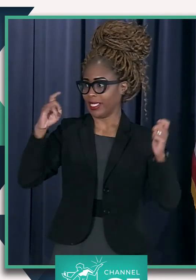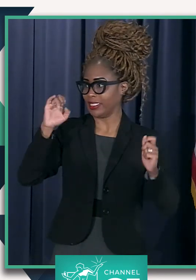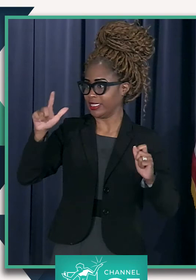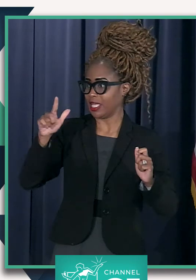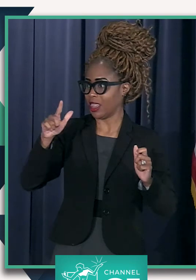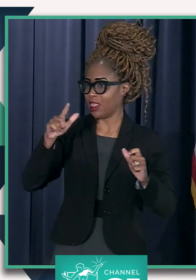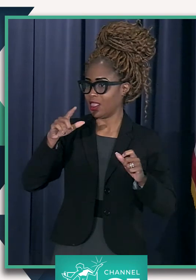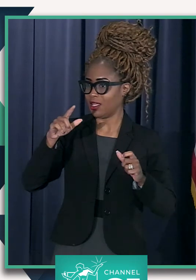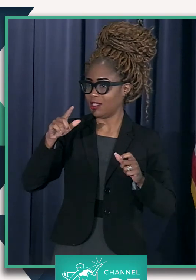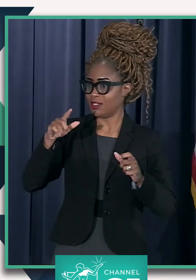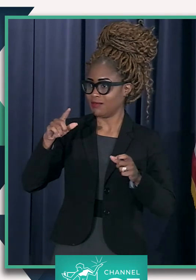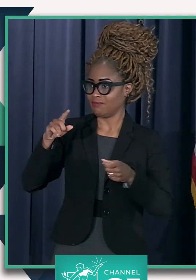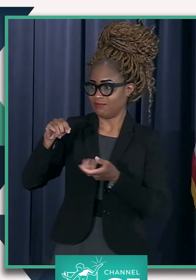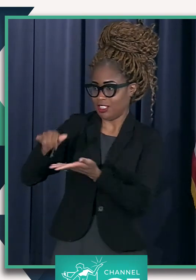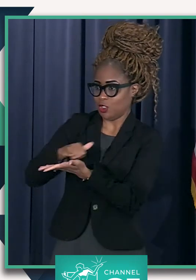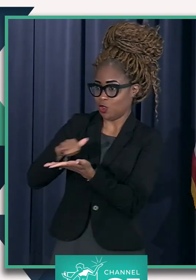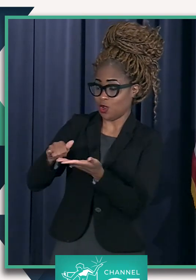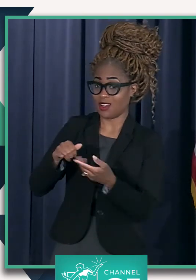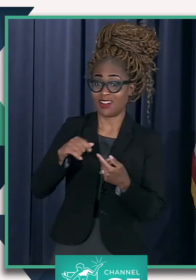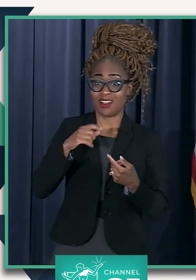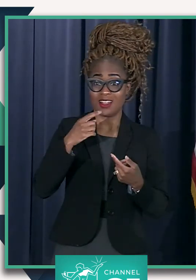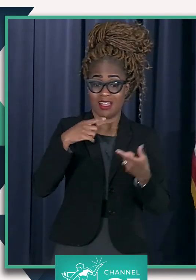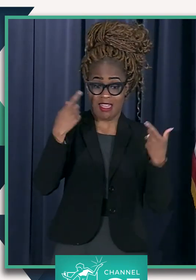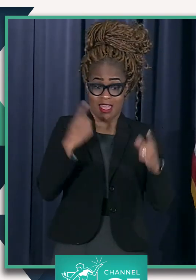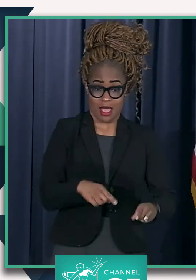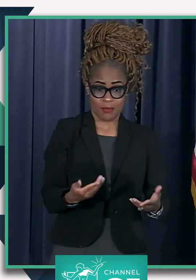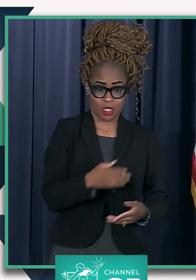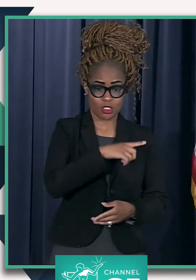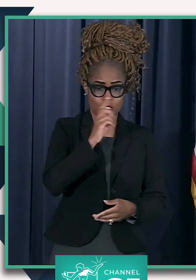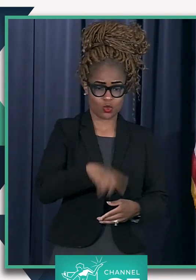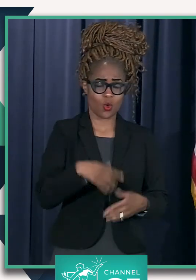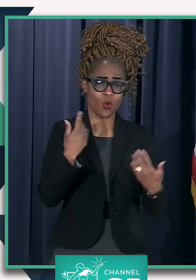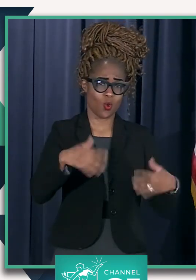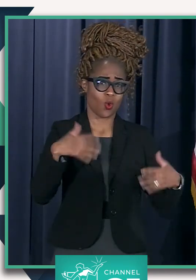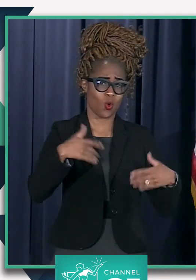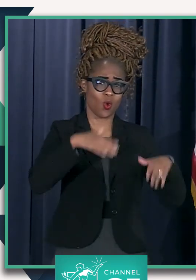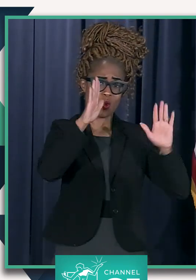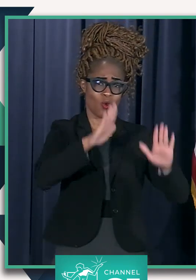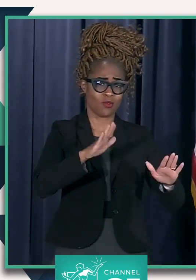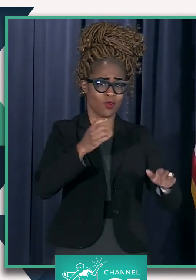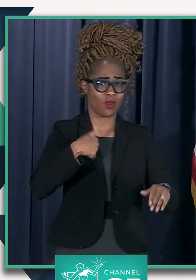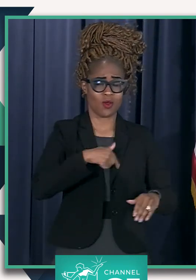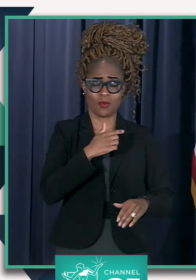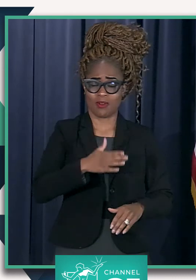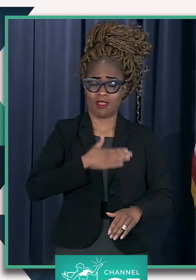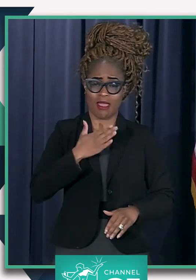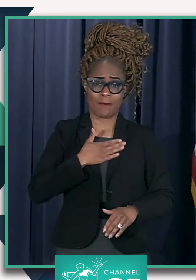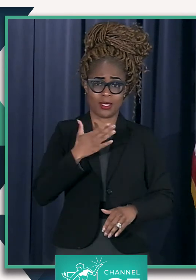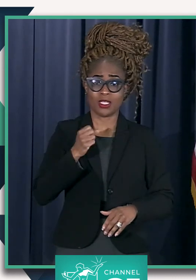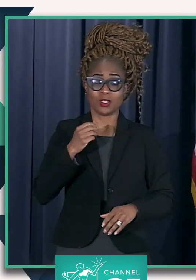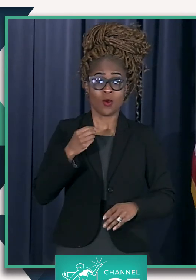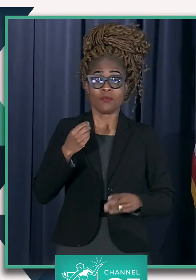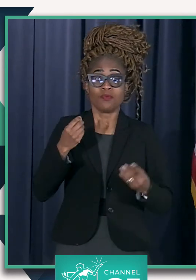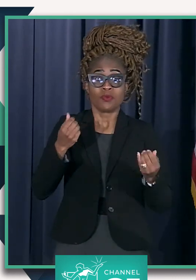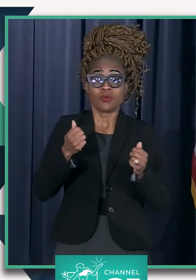have it in Detroit is really remarkable, and we're really pleased to have all you here. And with that, we'll take any